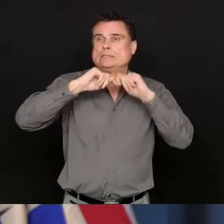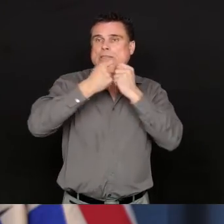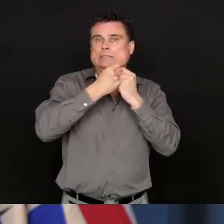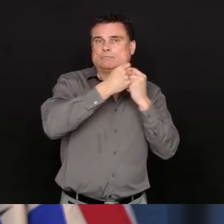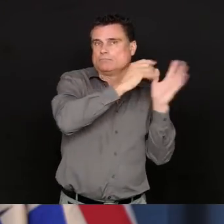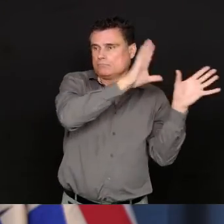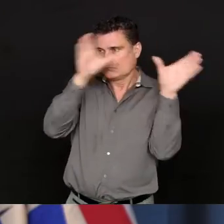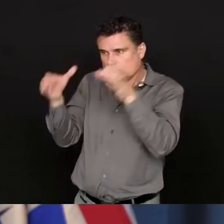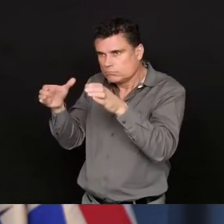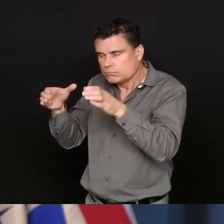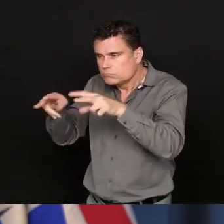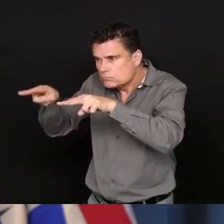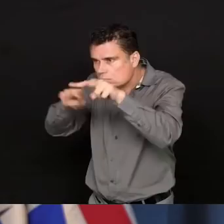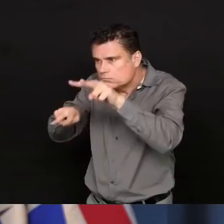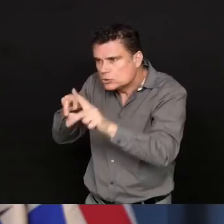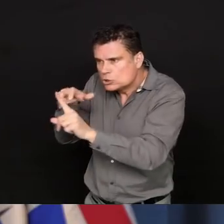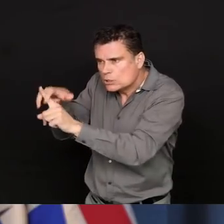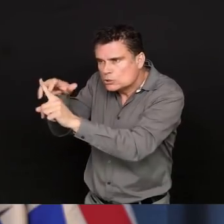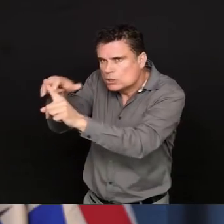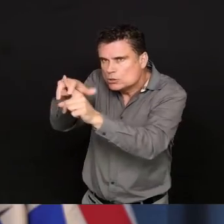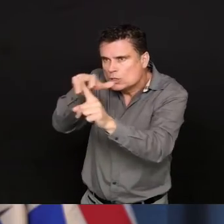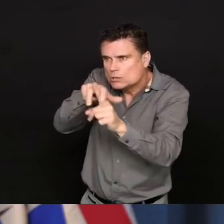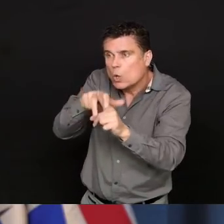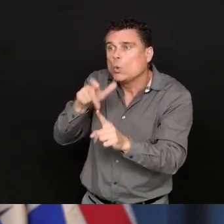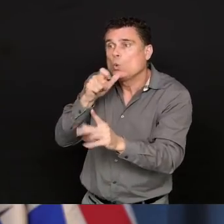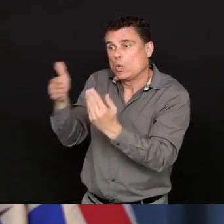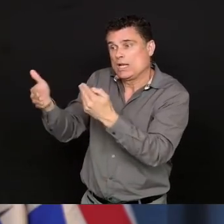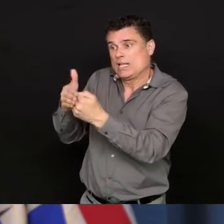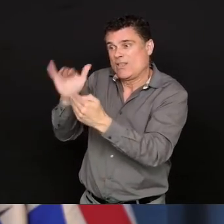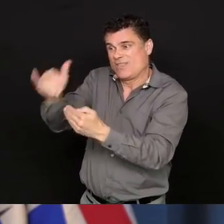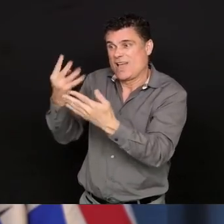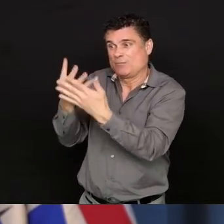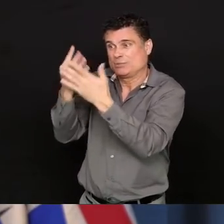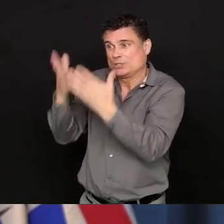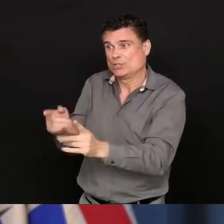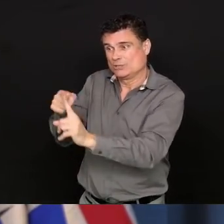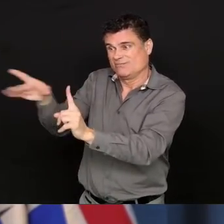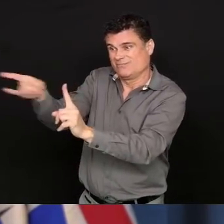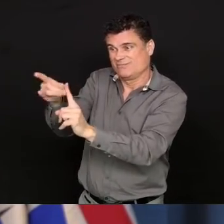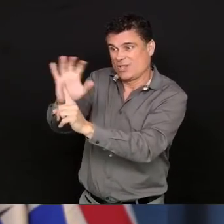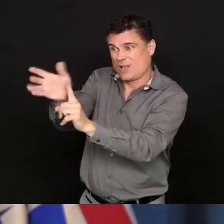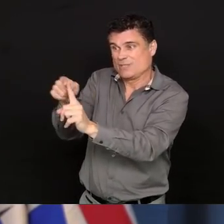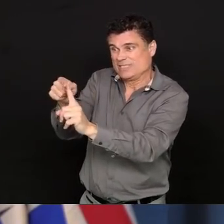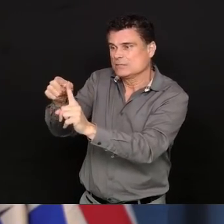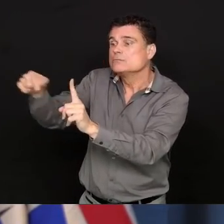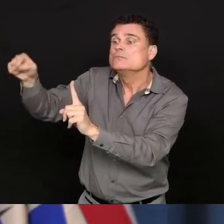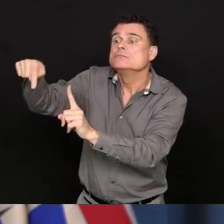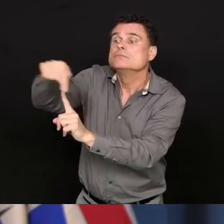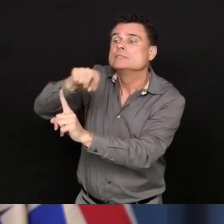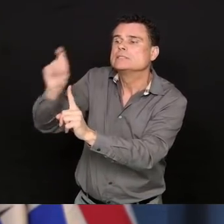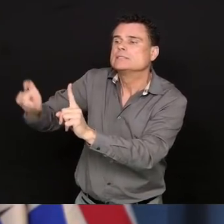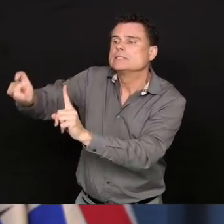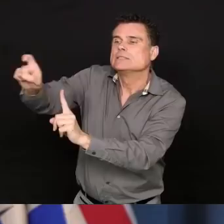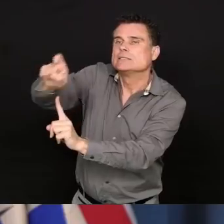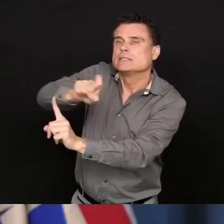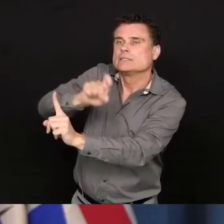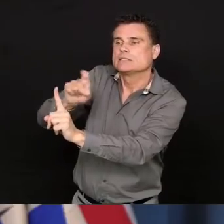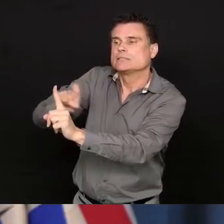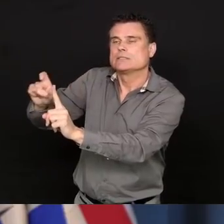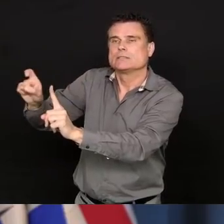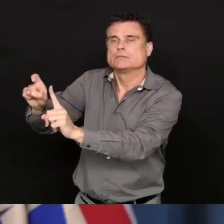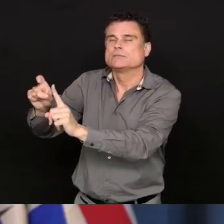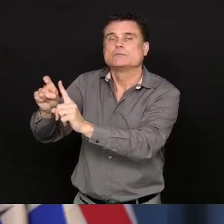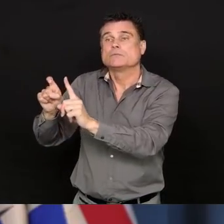and other inmates. I don't have a number for the number of tests that have been done, but I know there are no additional